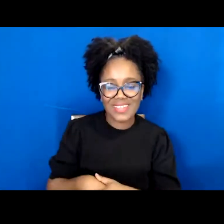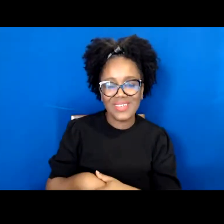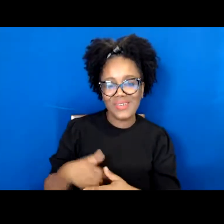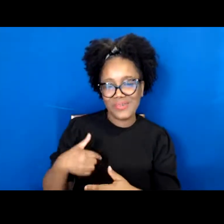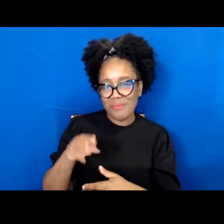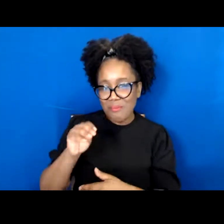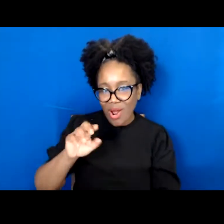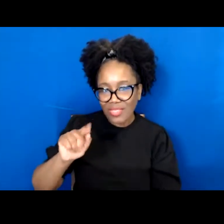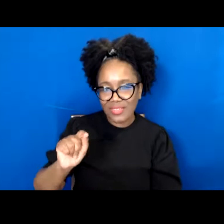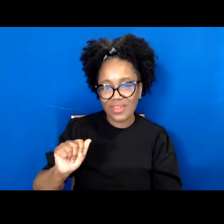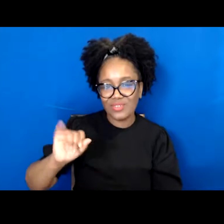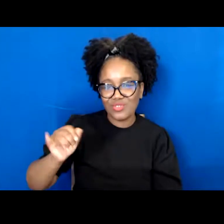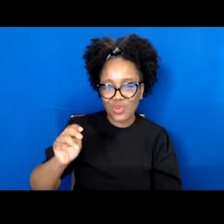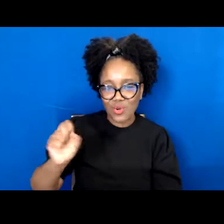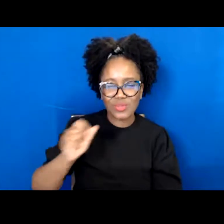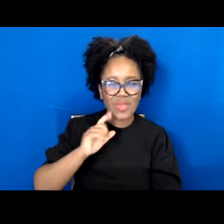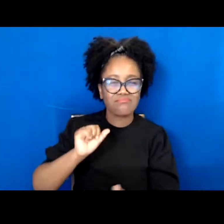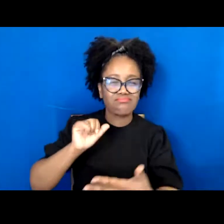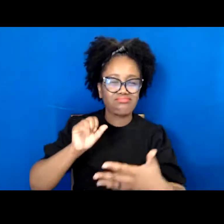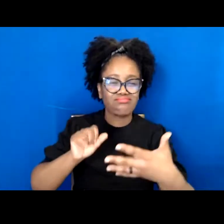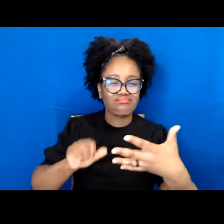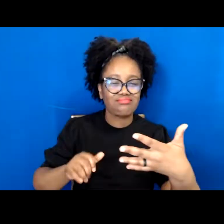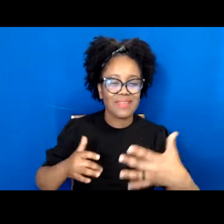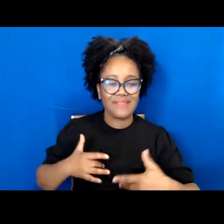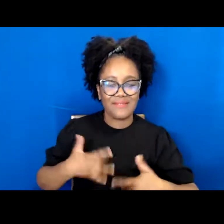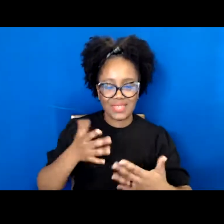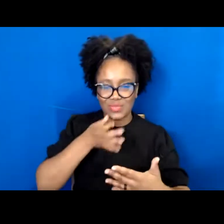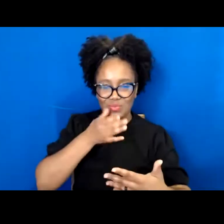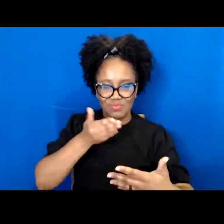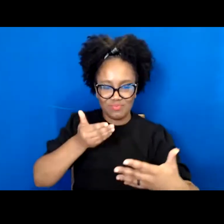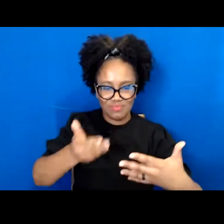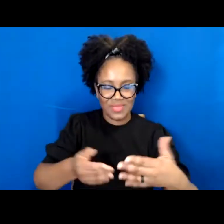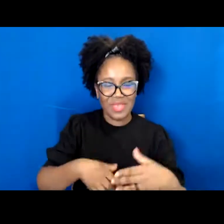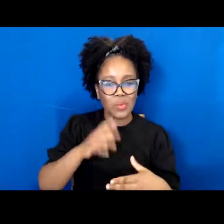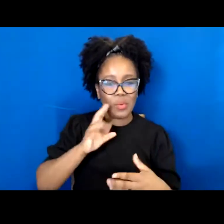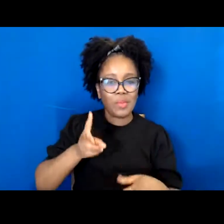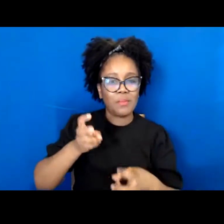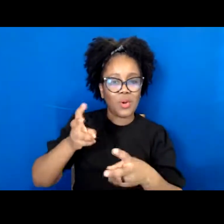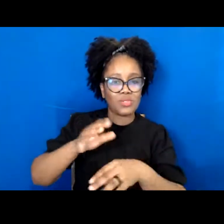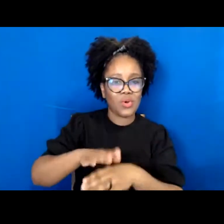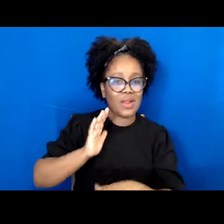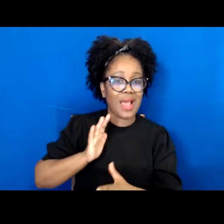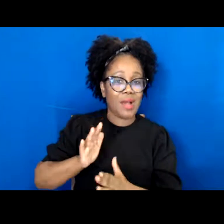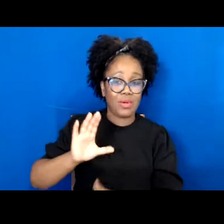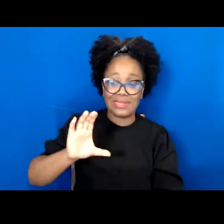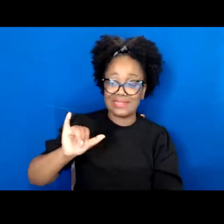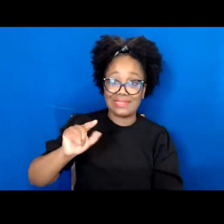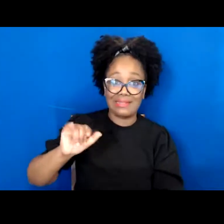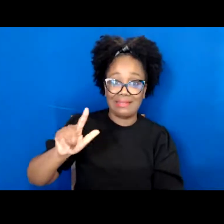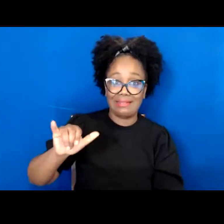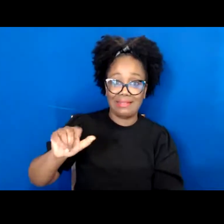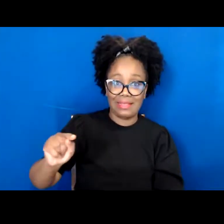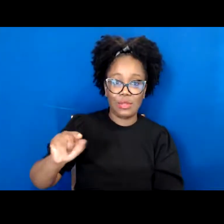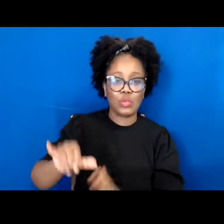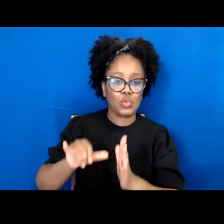number of those sessions posted on the CityLit YouTube channel in a few days. But there's a reason to celebrate tonight too, as this year